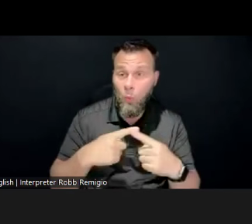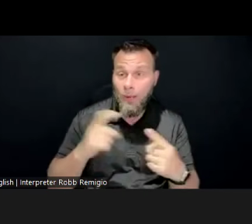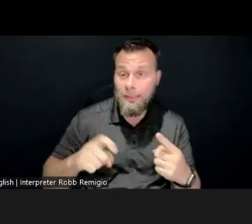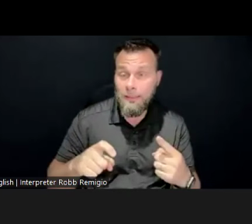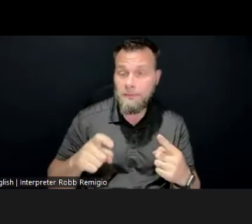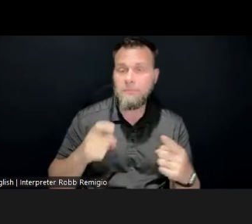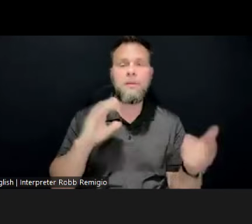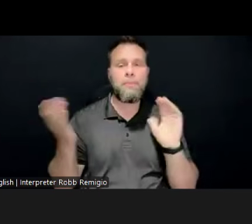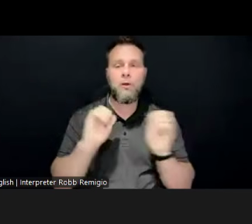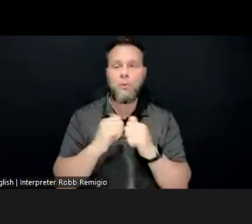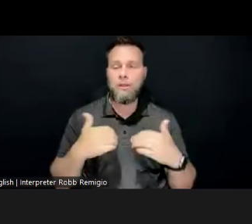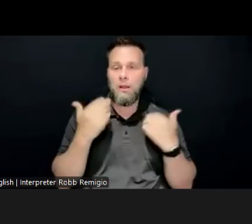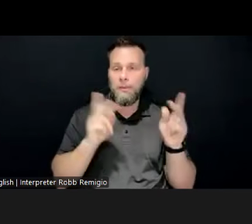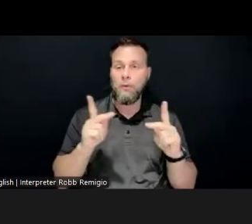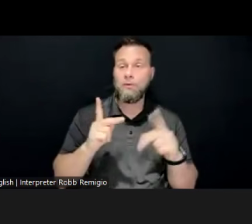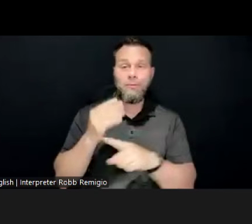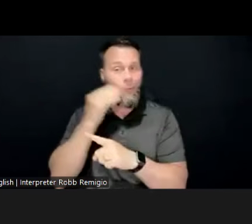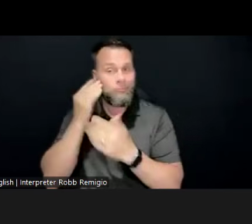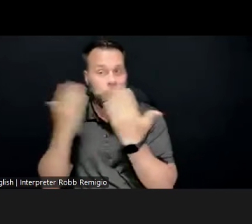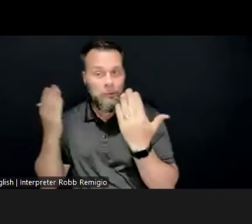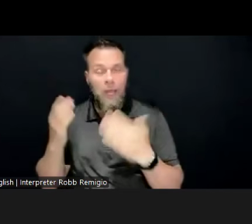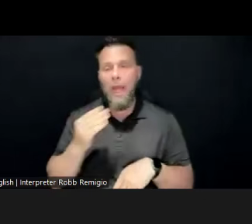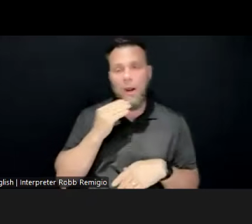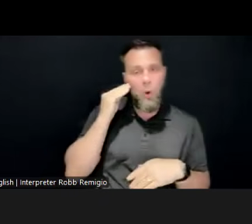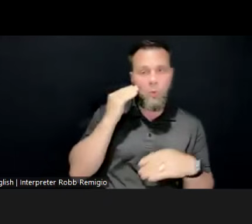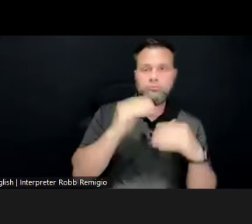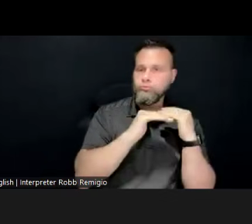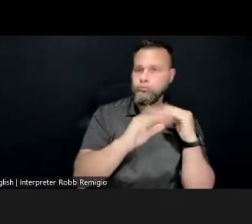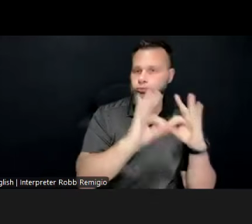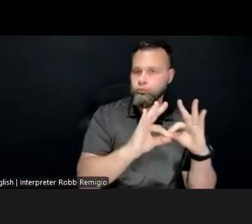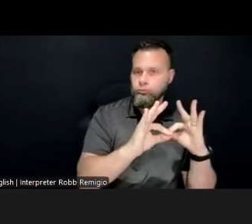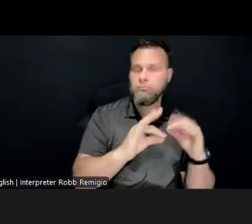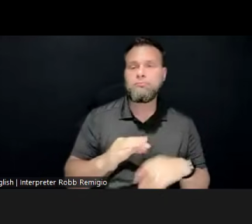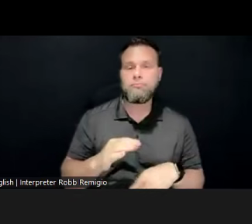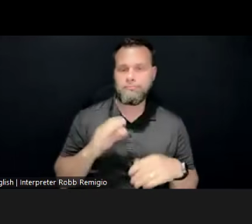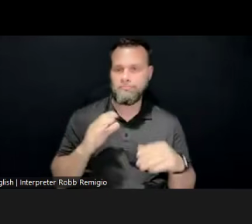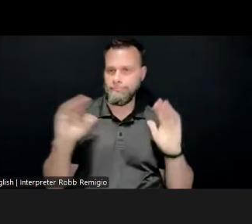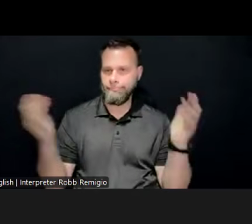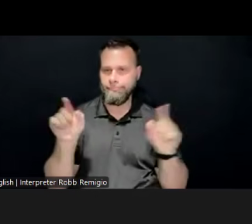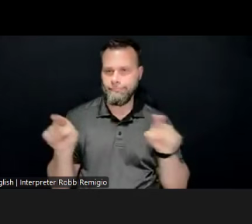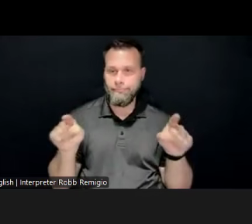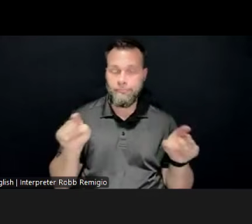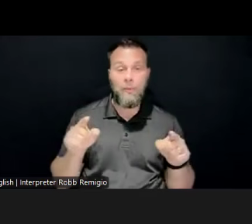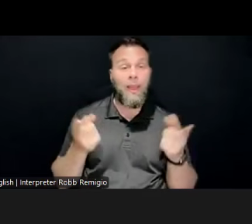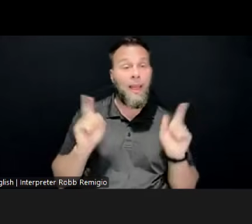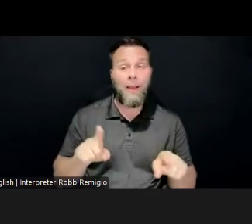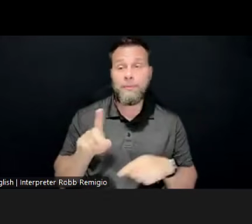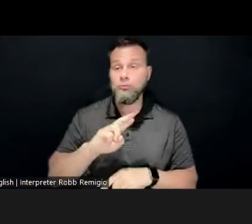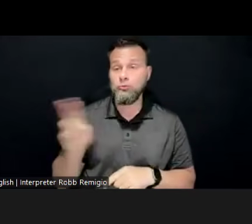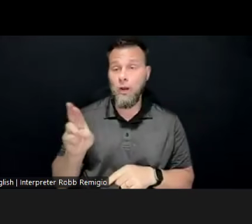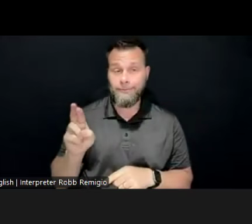young people with stable housing to those who reported experiencing housing instability. On the right, you can see